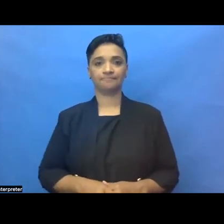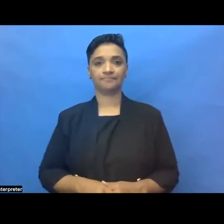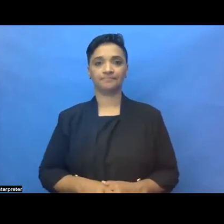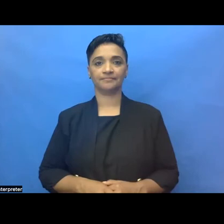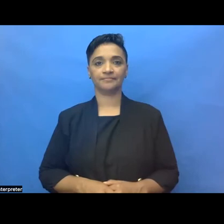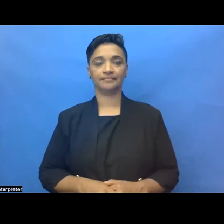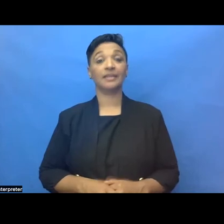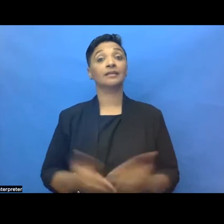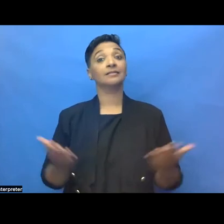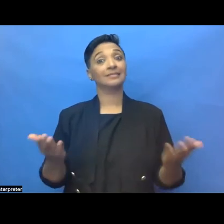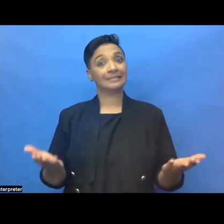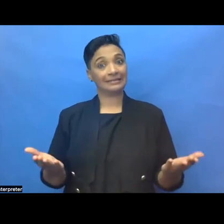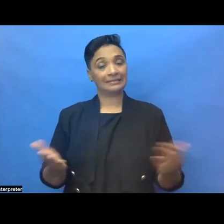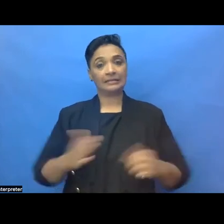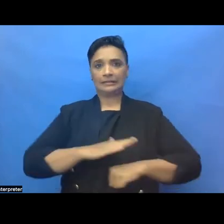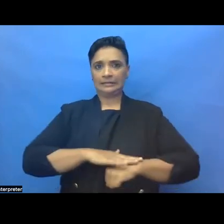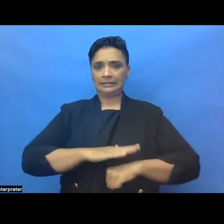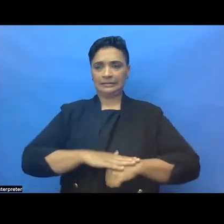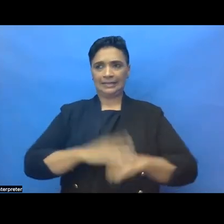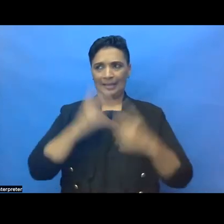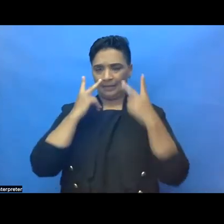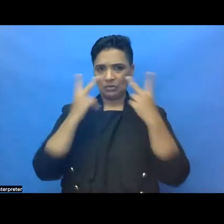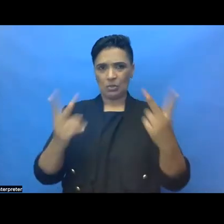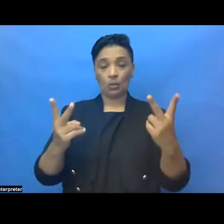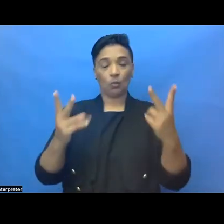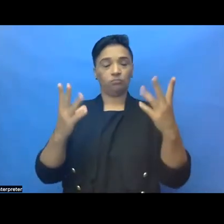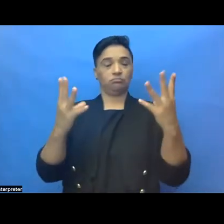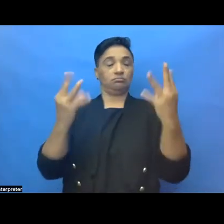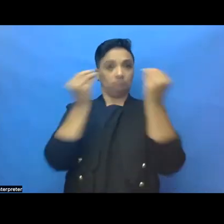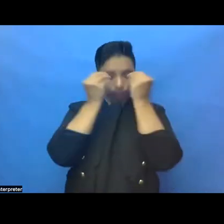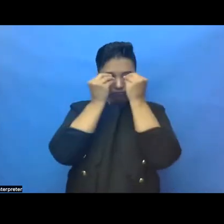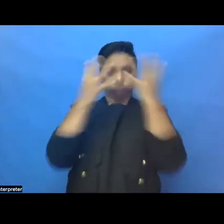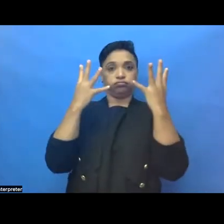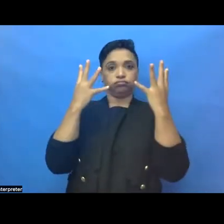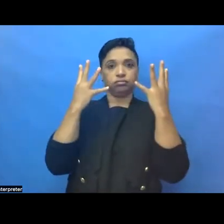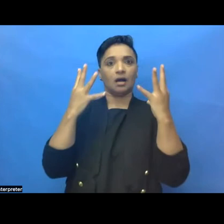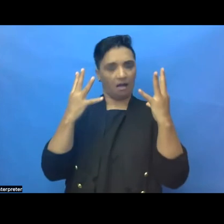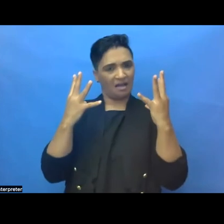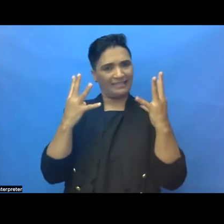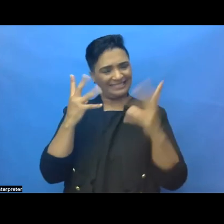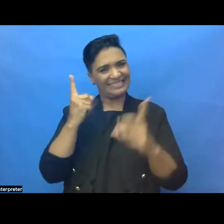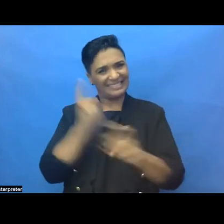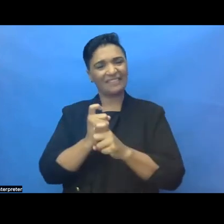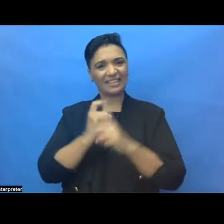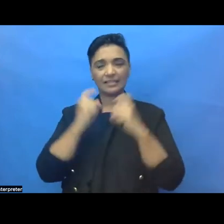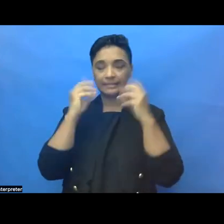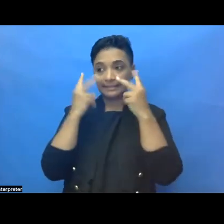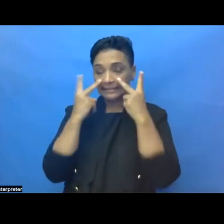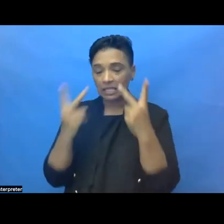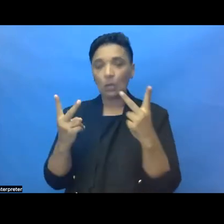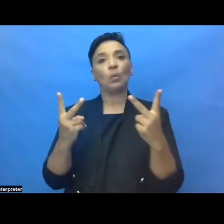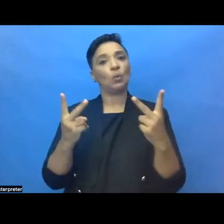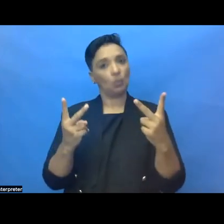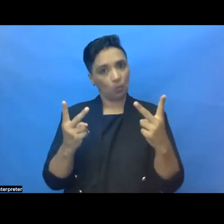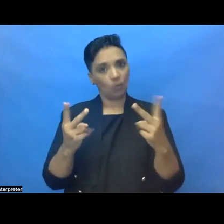it is very difficult to see what we've seen. And I know that's one of the reasons why these children